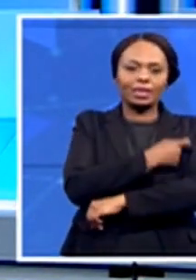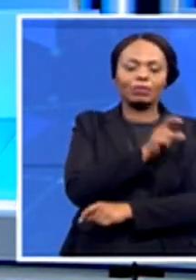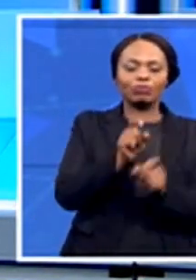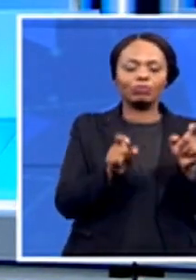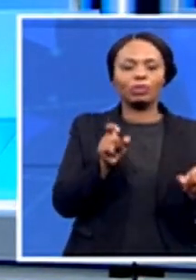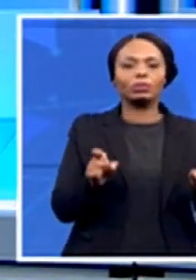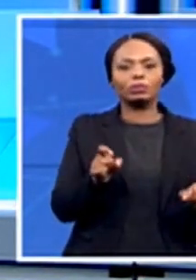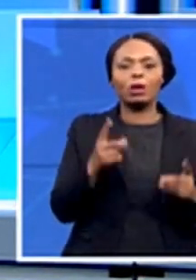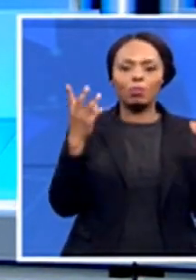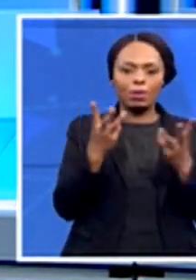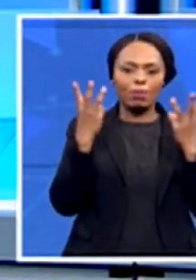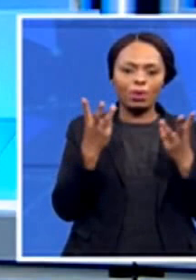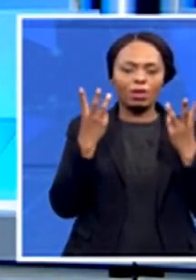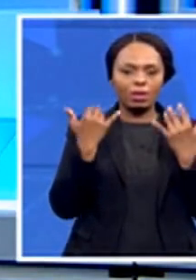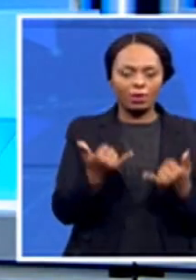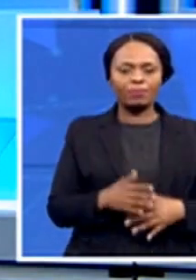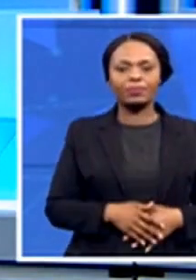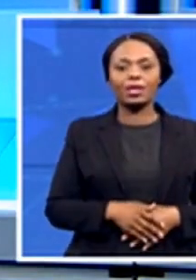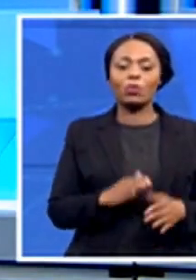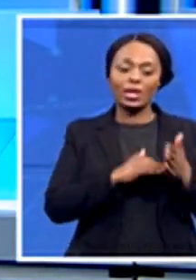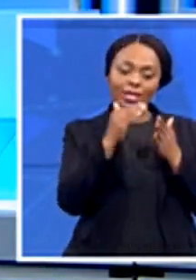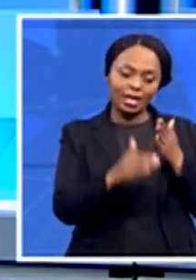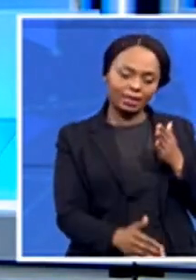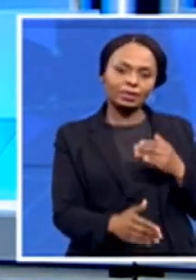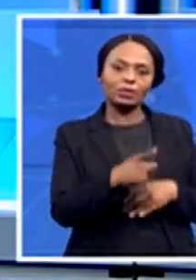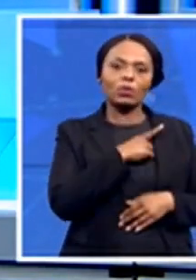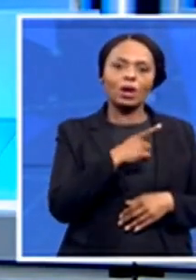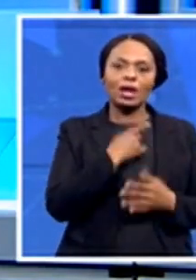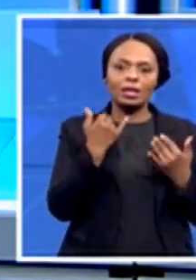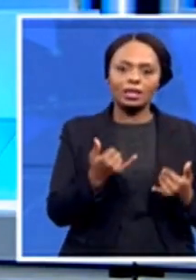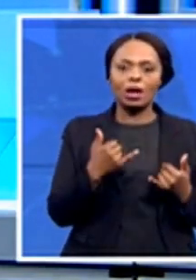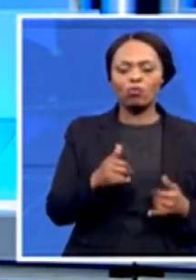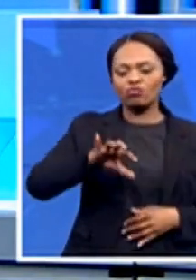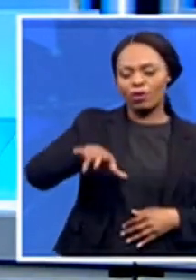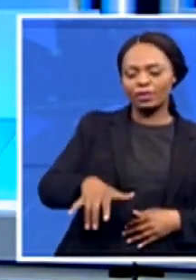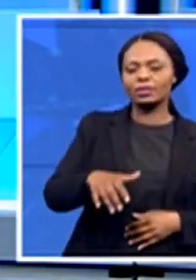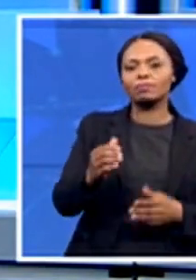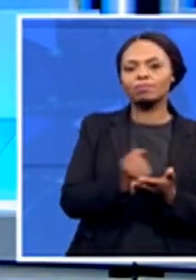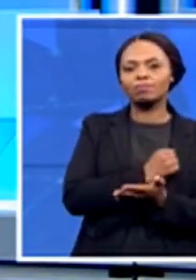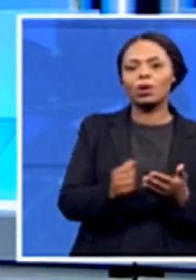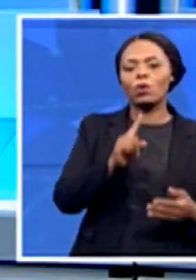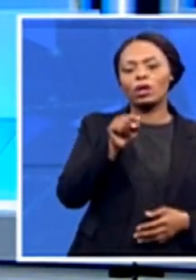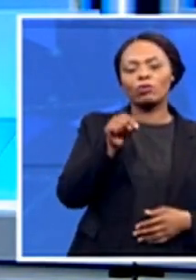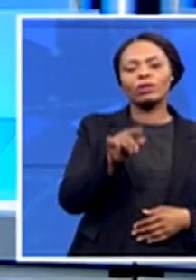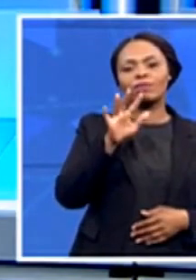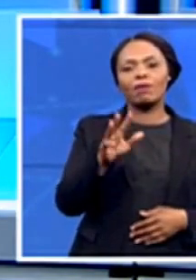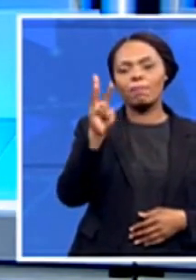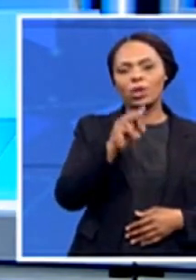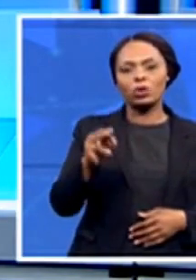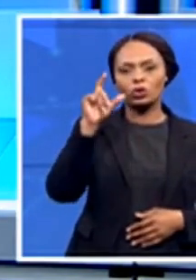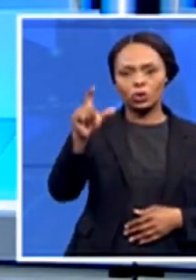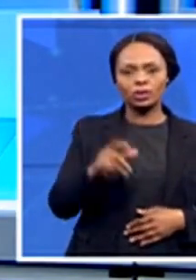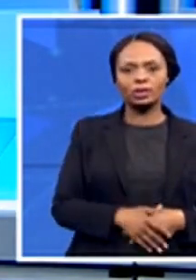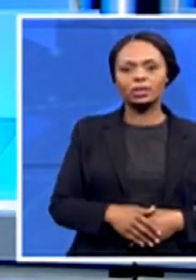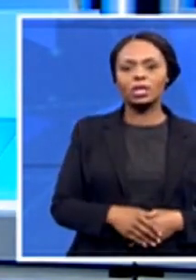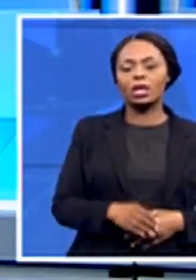at malls. To date, the province has administered 1.5 million doses. SABC News reporter Abongile Jantjies has more